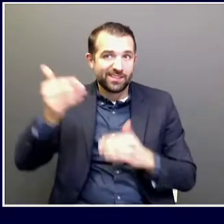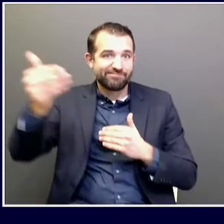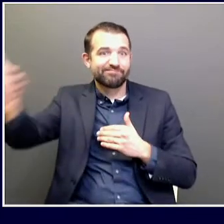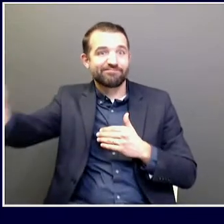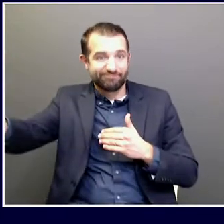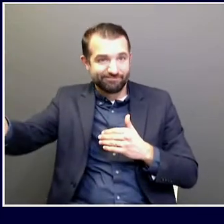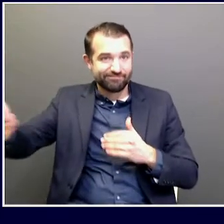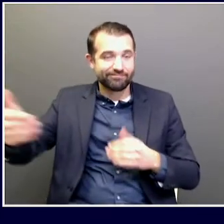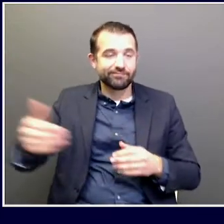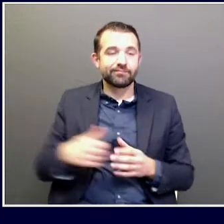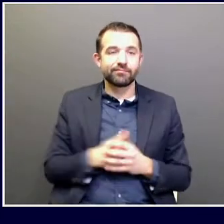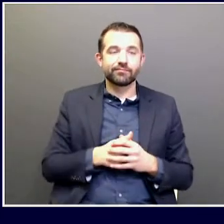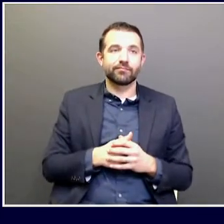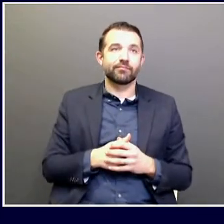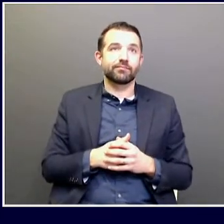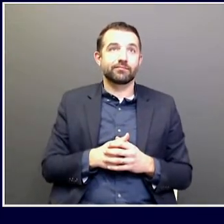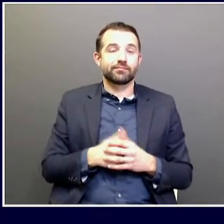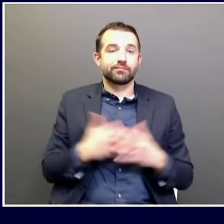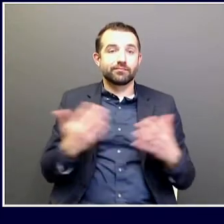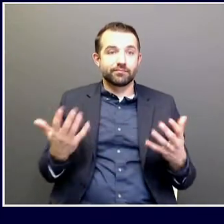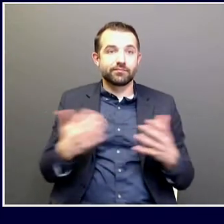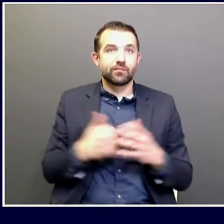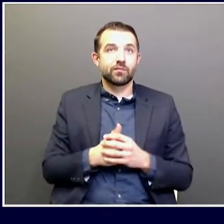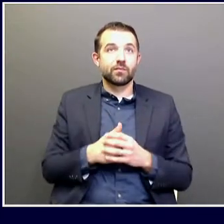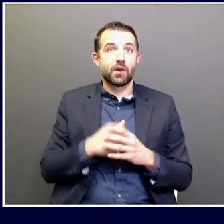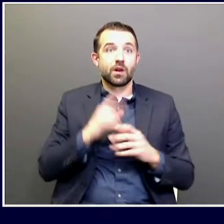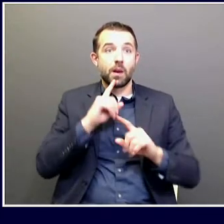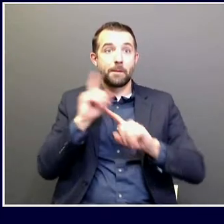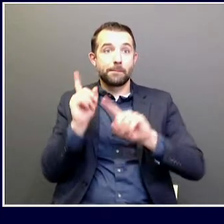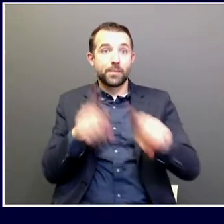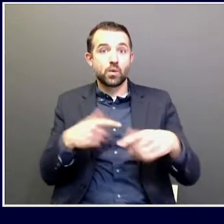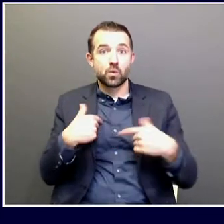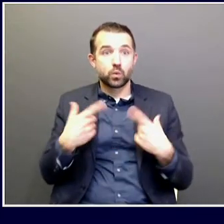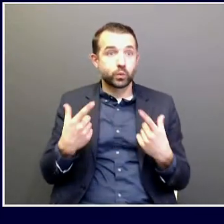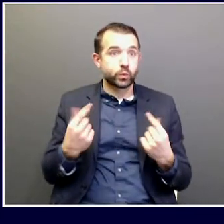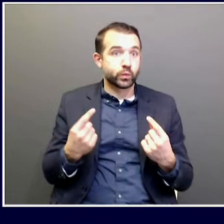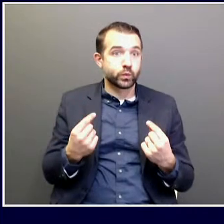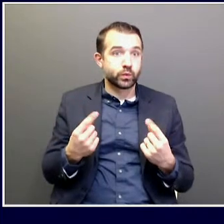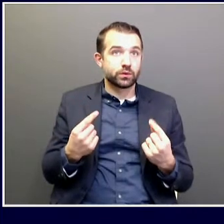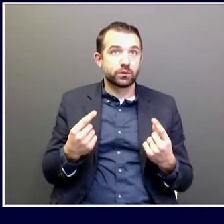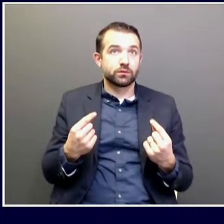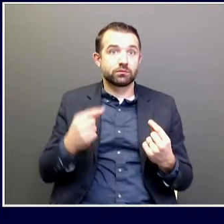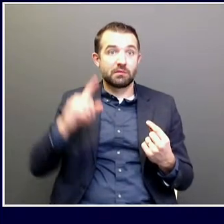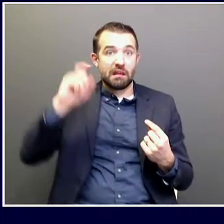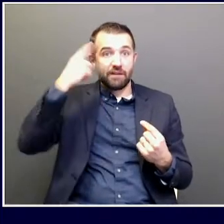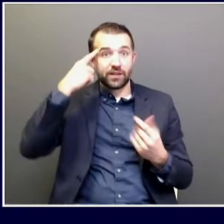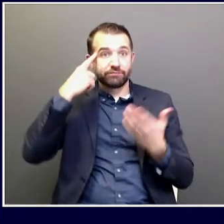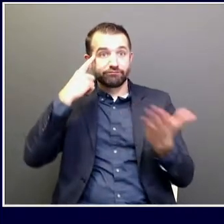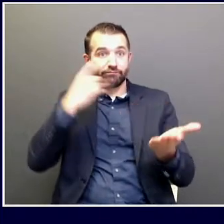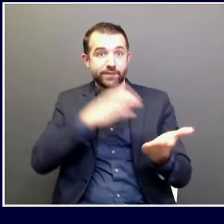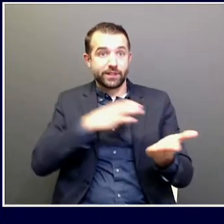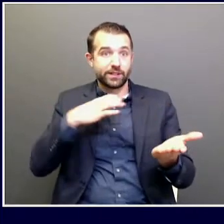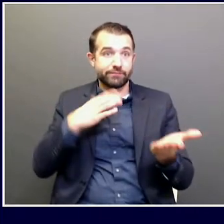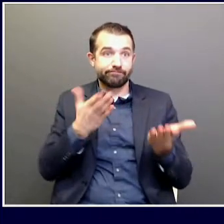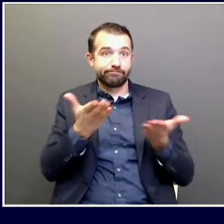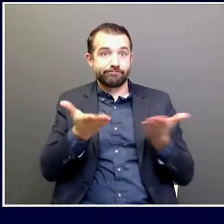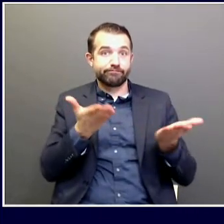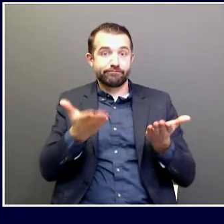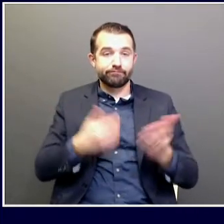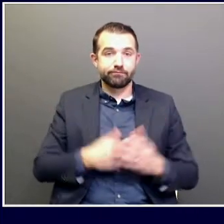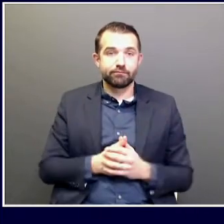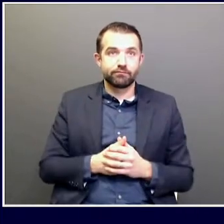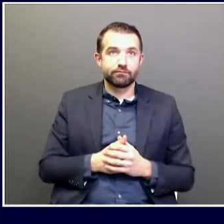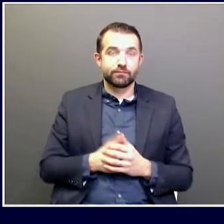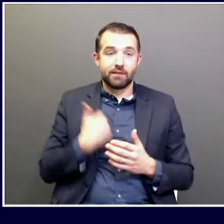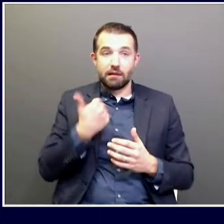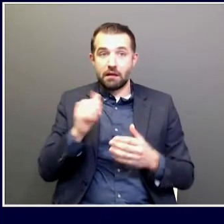from the response perspective, I'll turn it over to the governor and commissioner. Yeah, no,